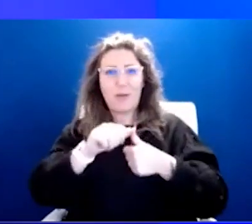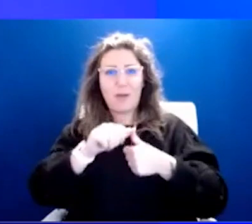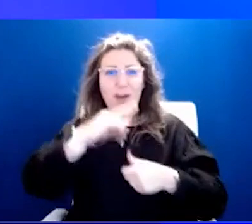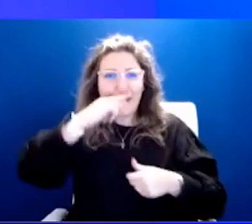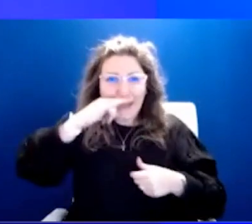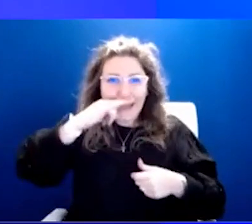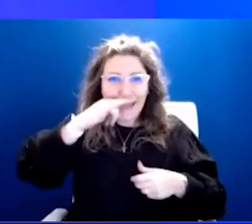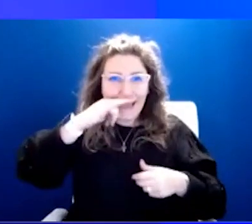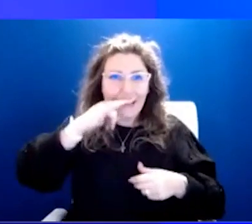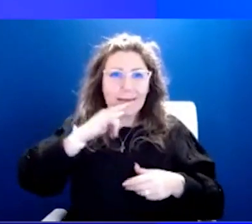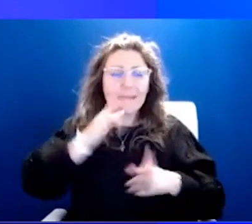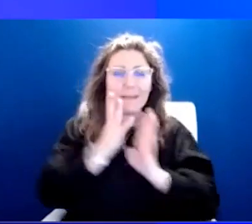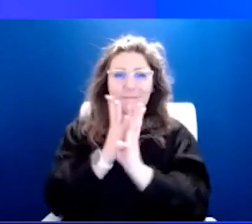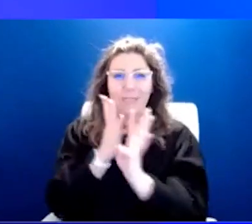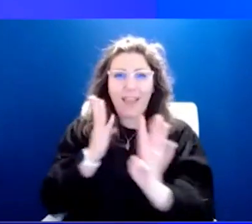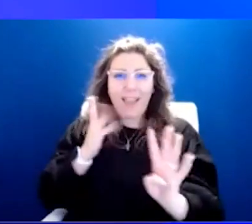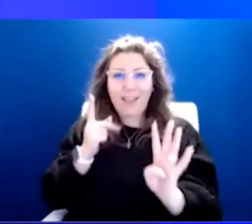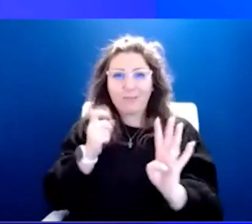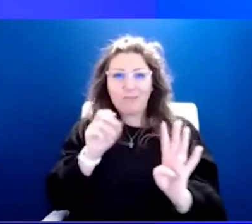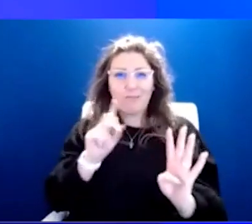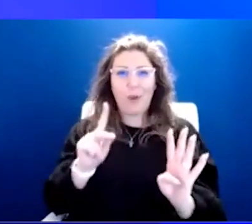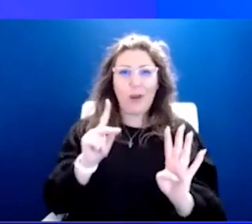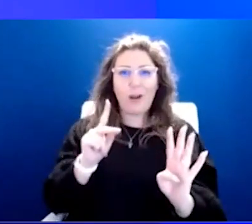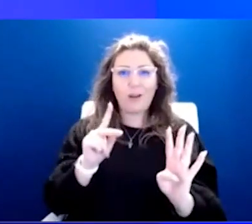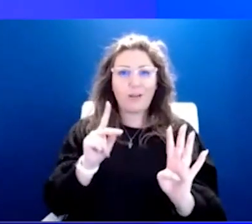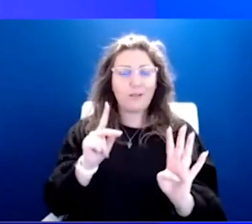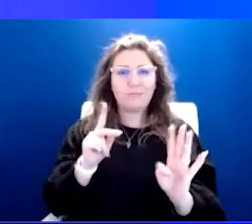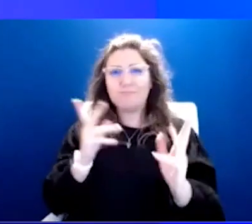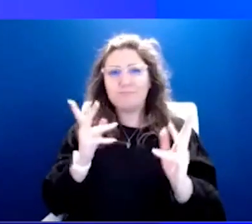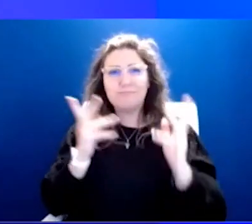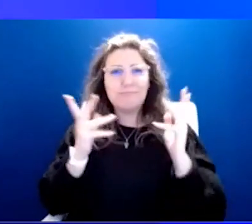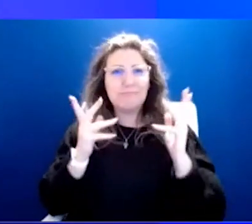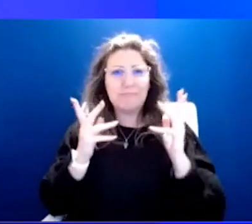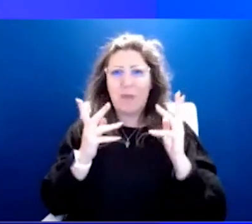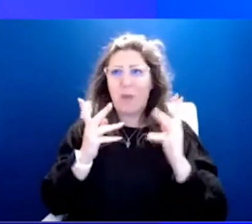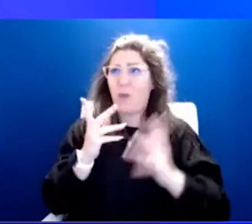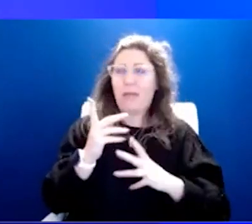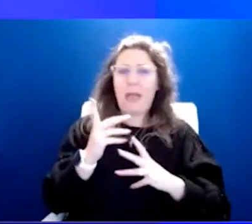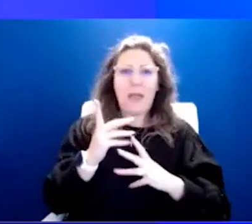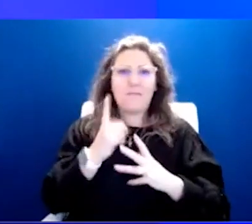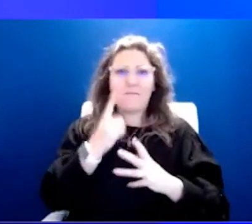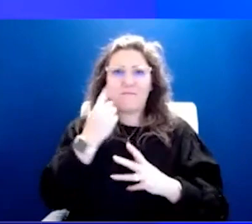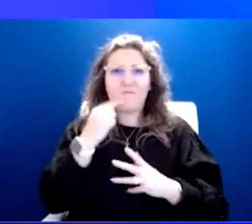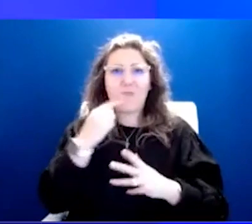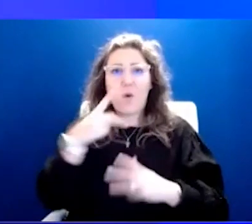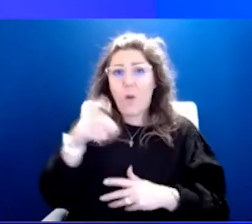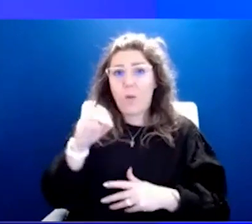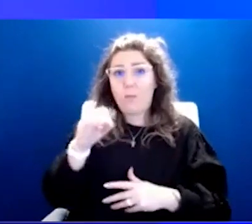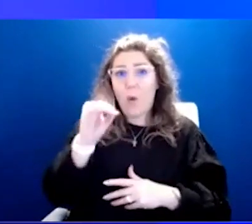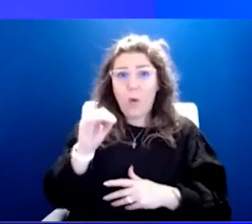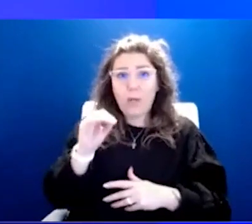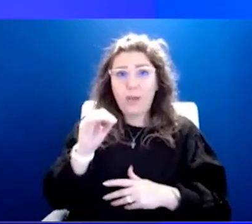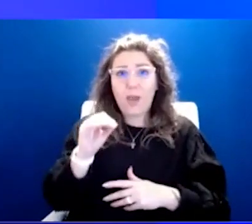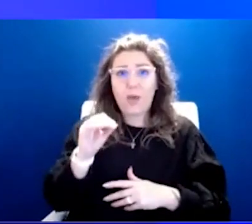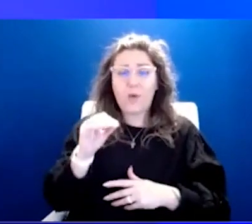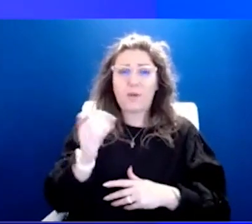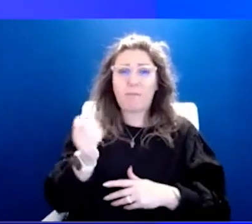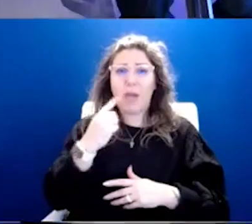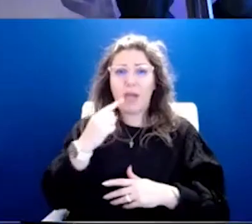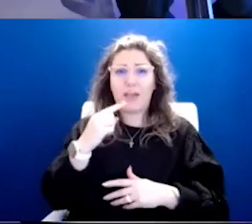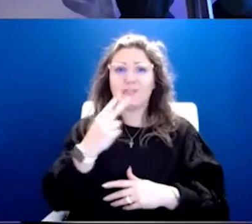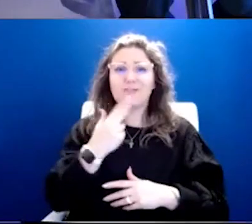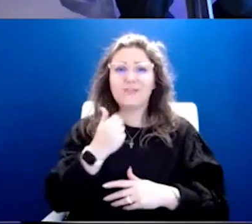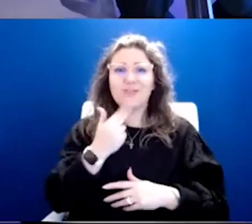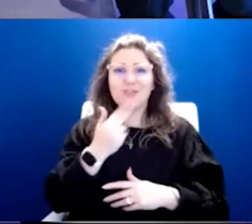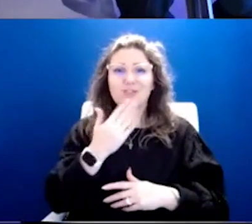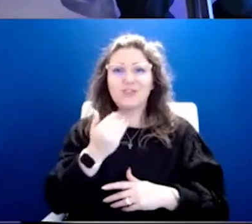up in a park, a line a mile long to get my polio sugar cube, right? My mother told me that